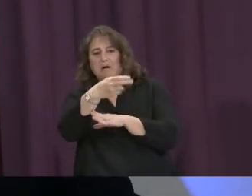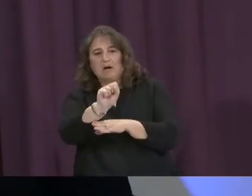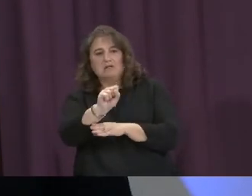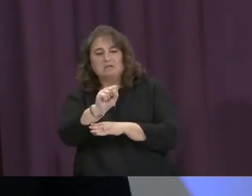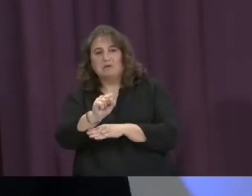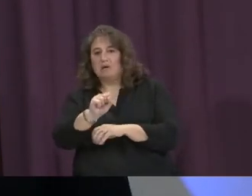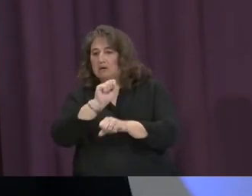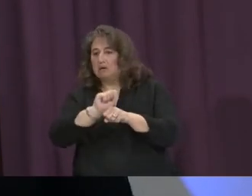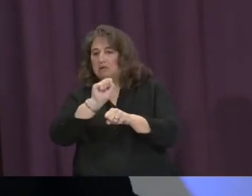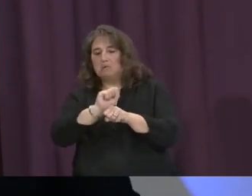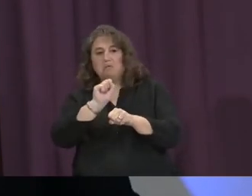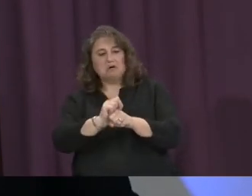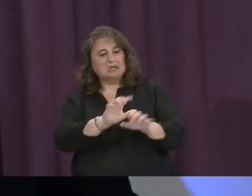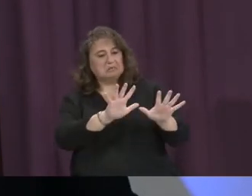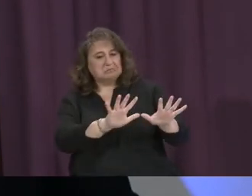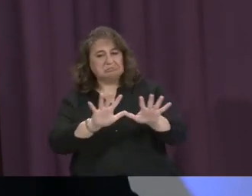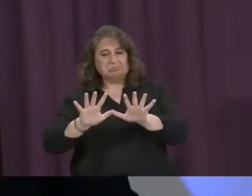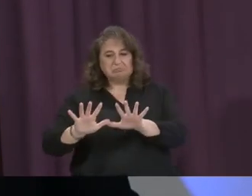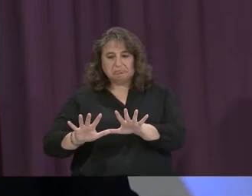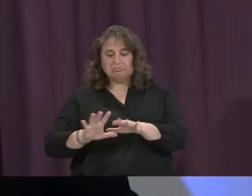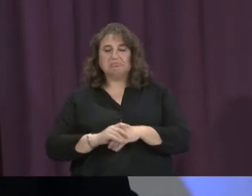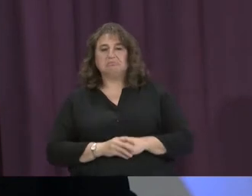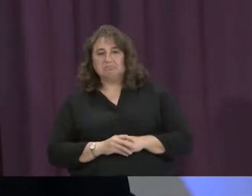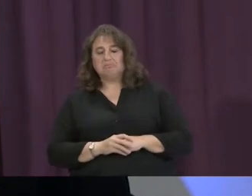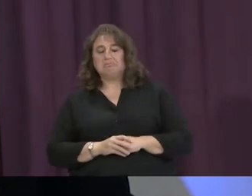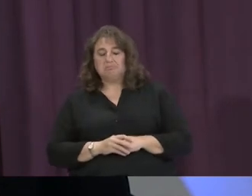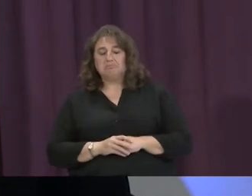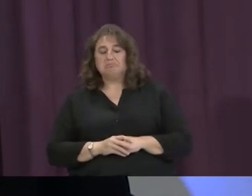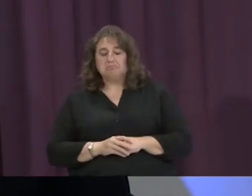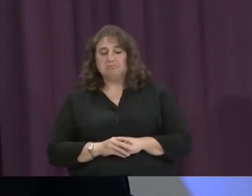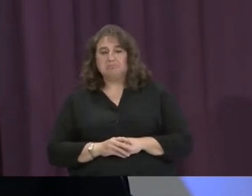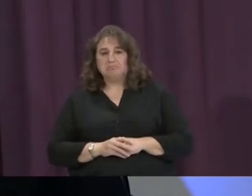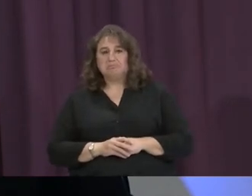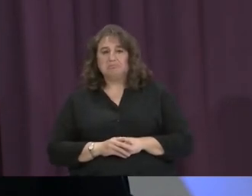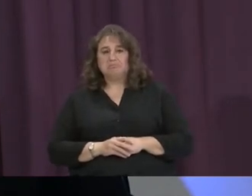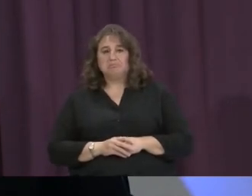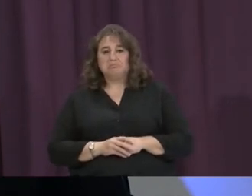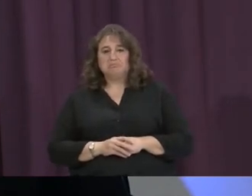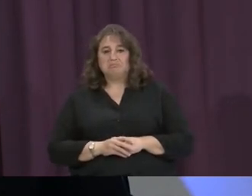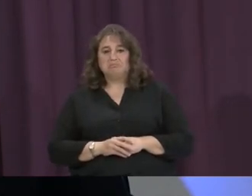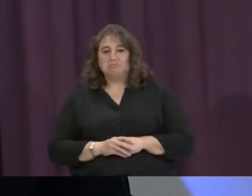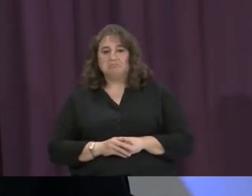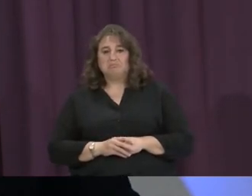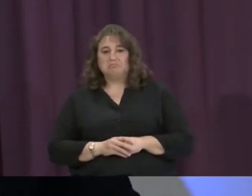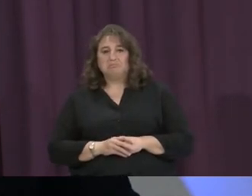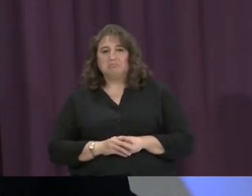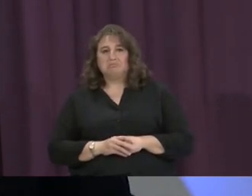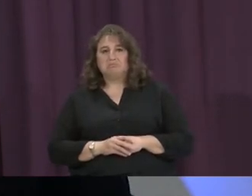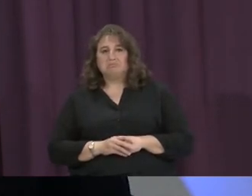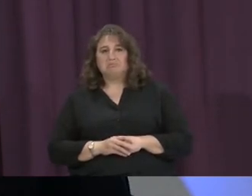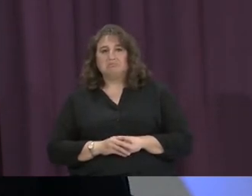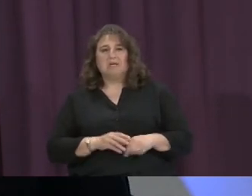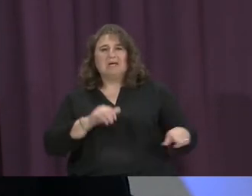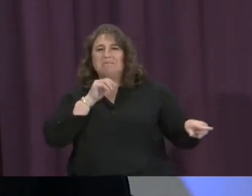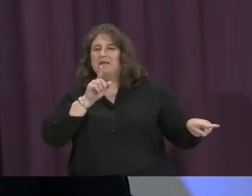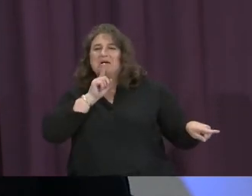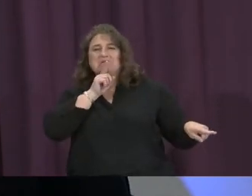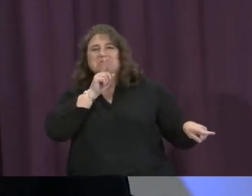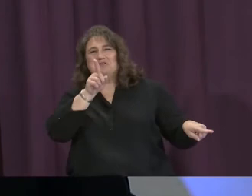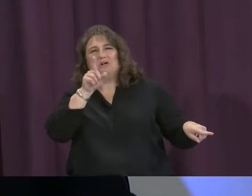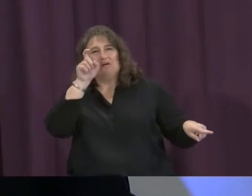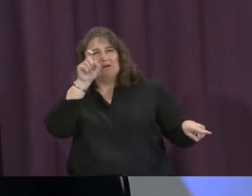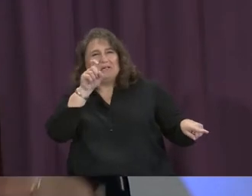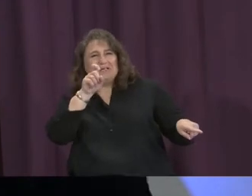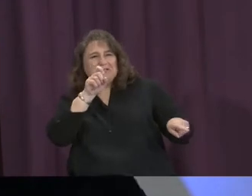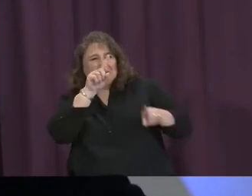and they're settled, and you know, and I would be I don't know if I would question it so much, but